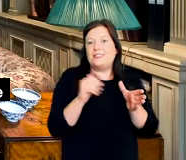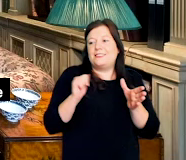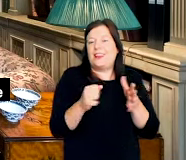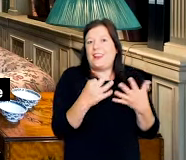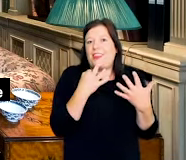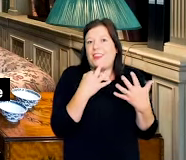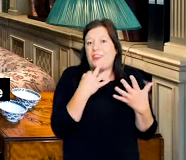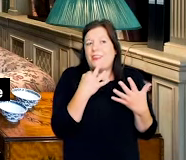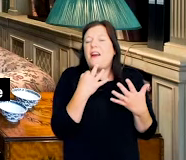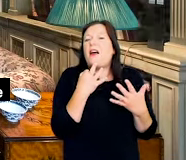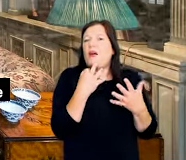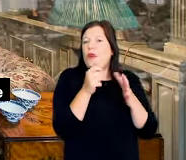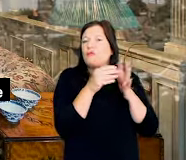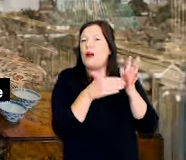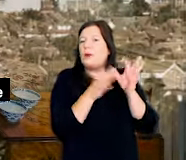time is going to pack a punch.